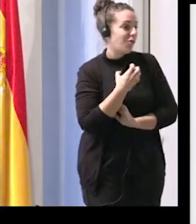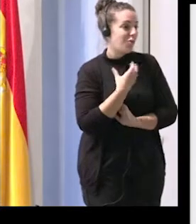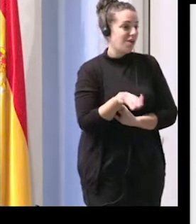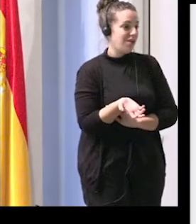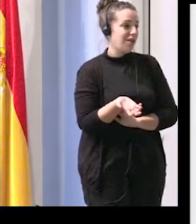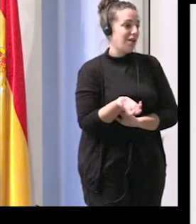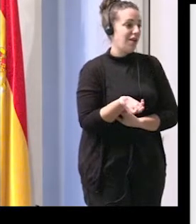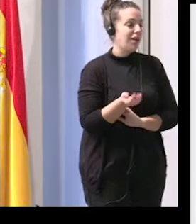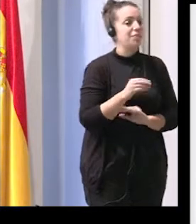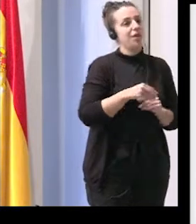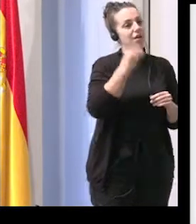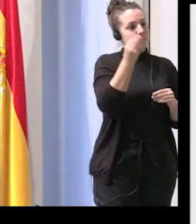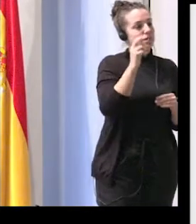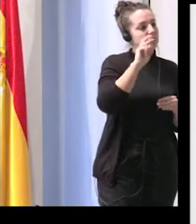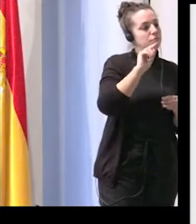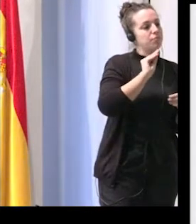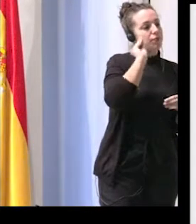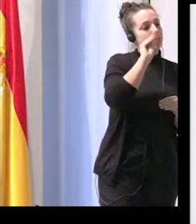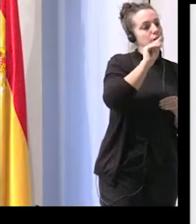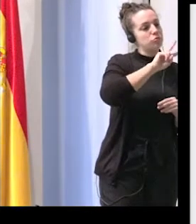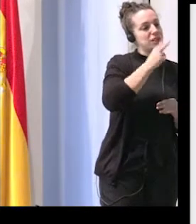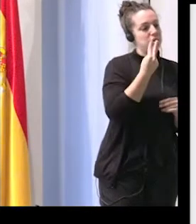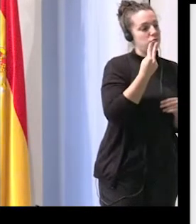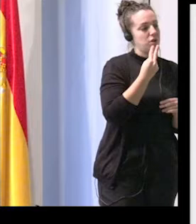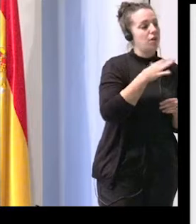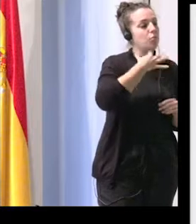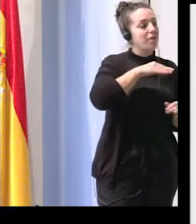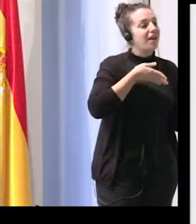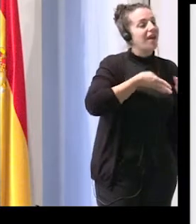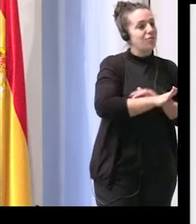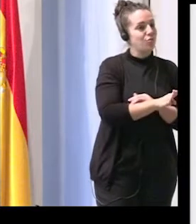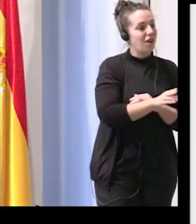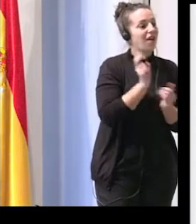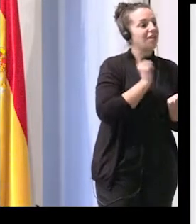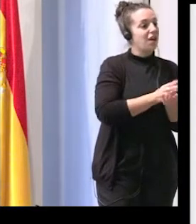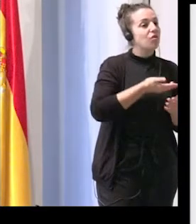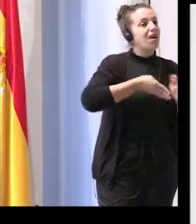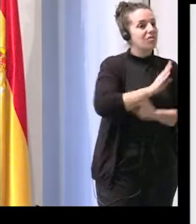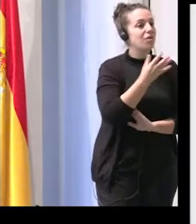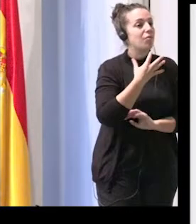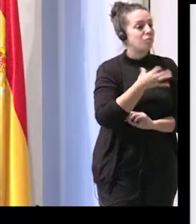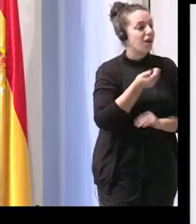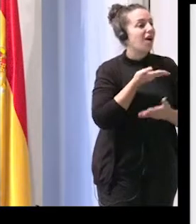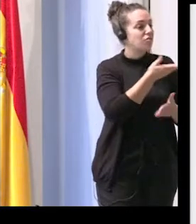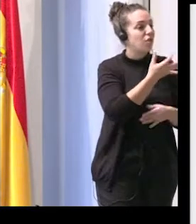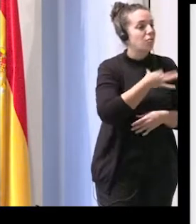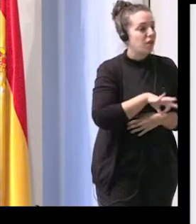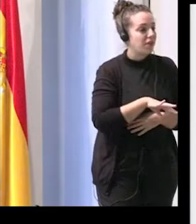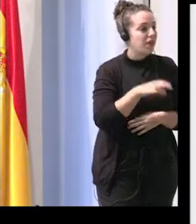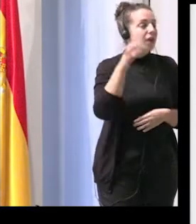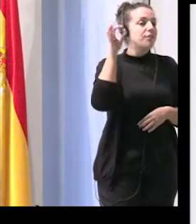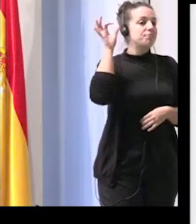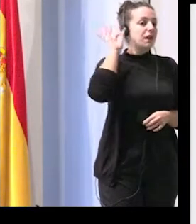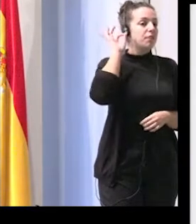we help the challenge of listening with a unilateral cochlear implant by just giving access to hearing in